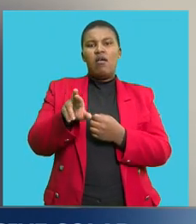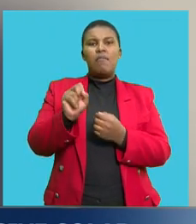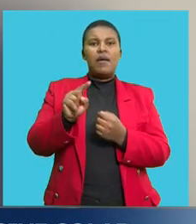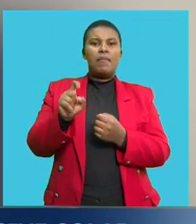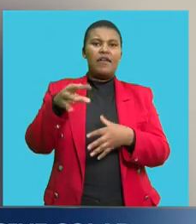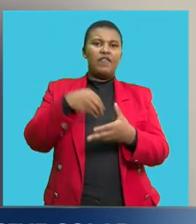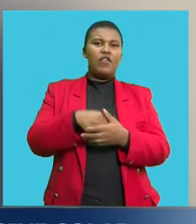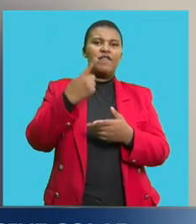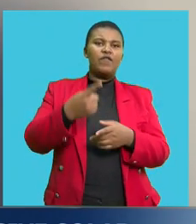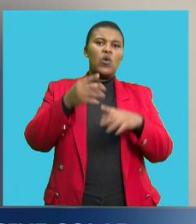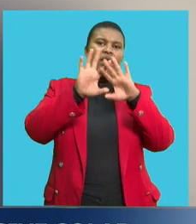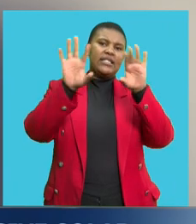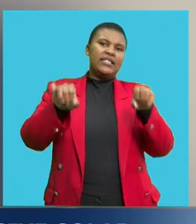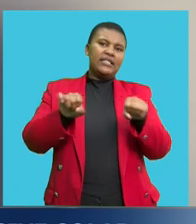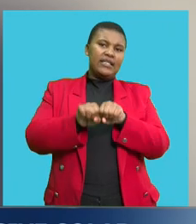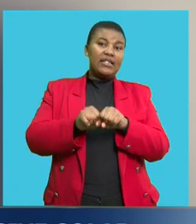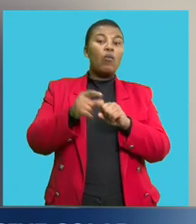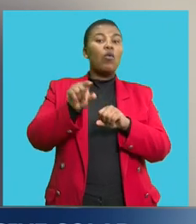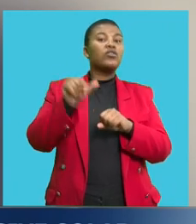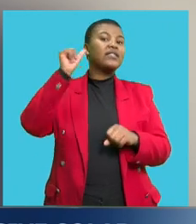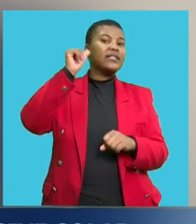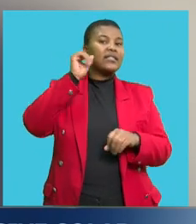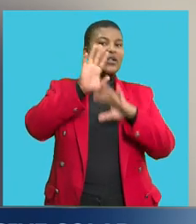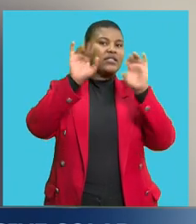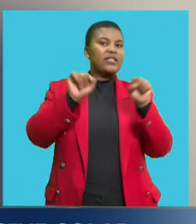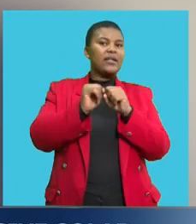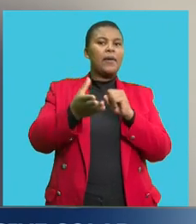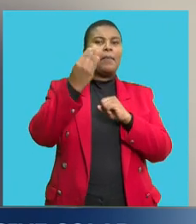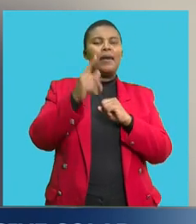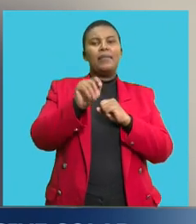going with their system, whereas if you get a solar system, you can get tax rebates that are incentivized by the government.